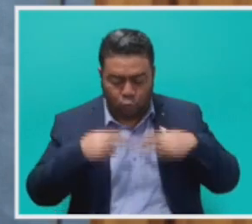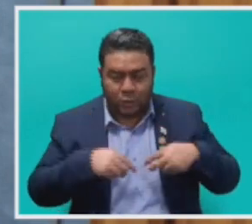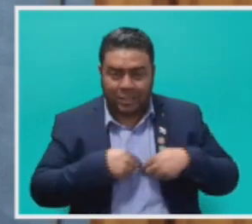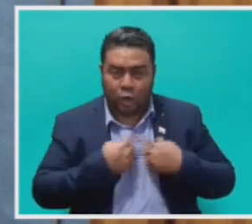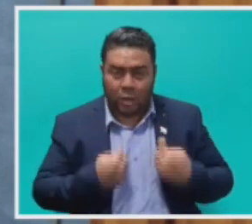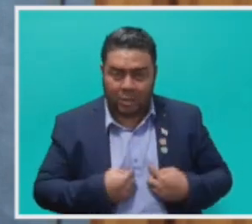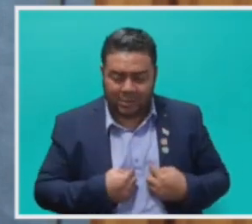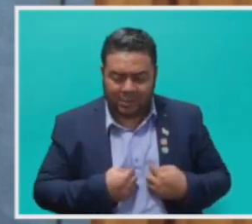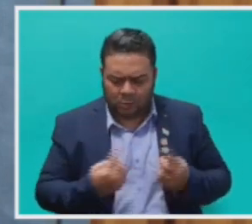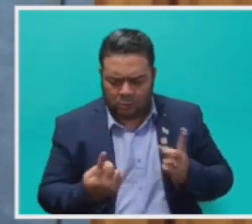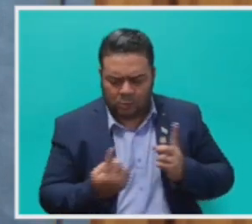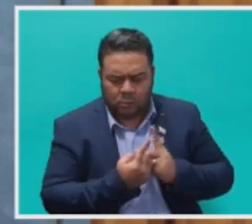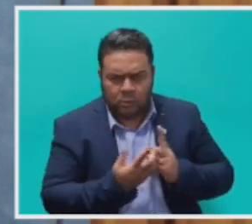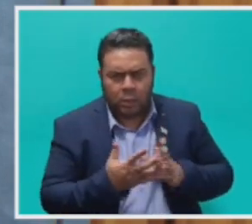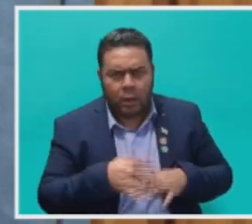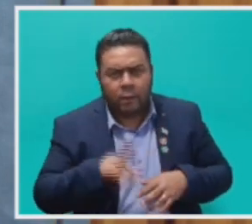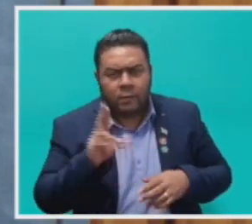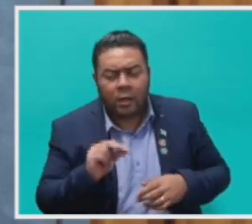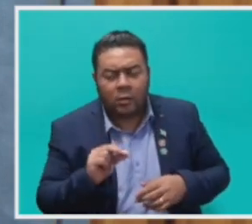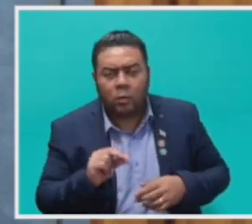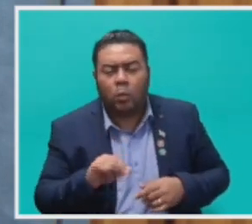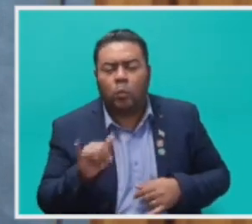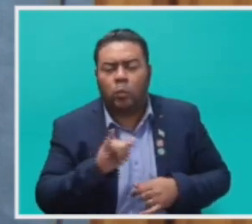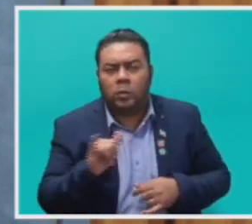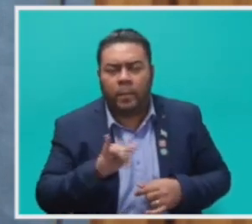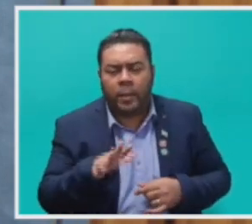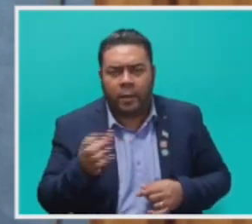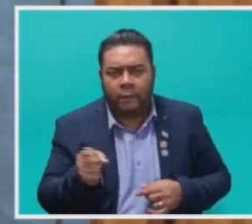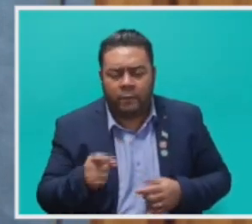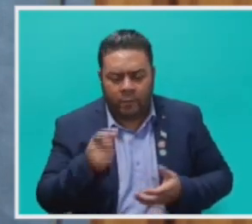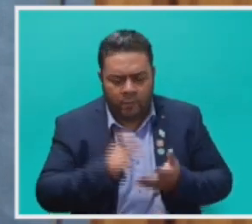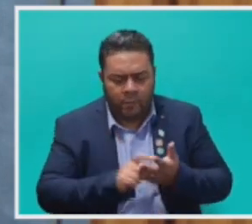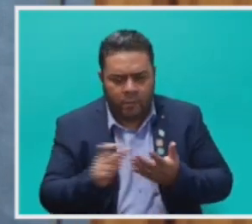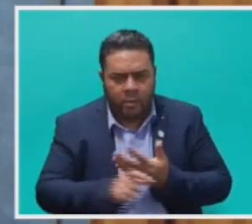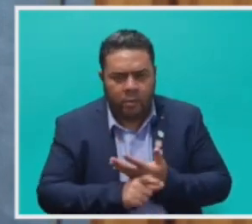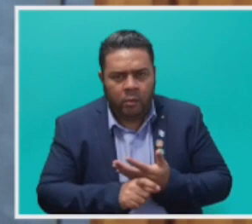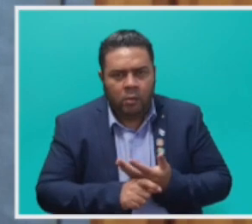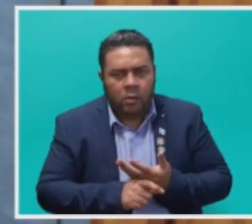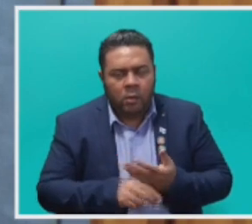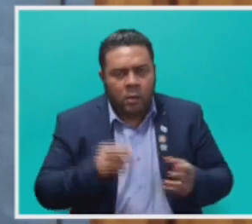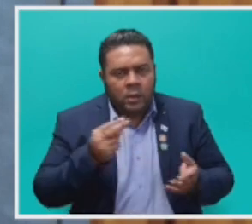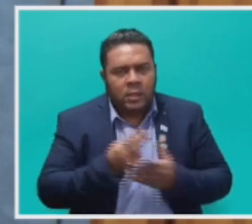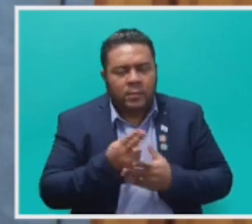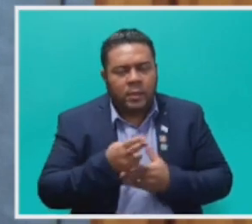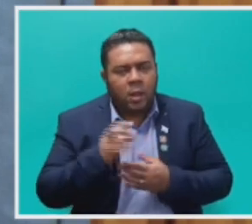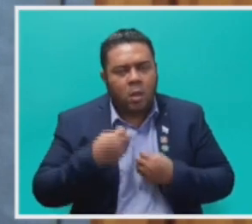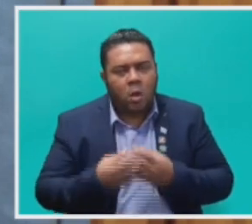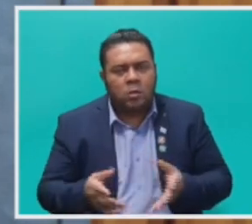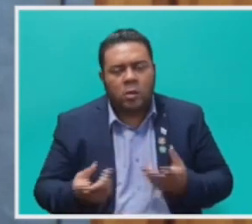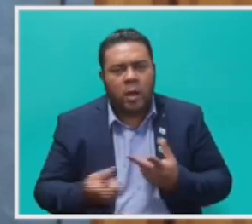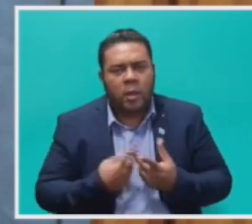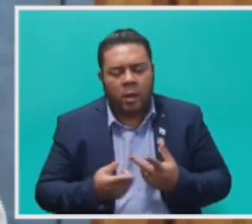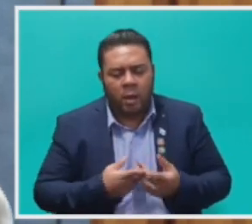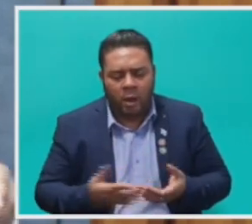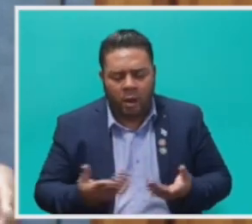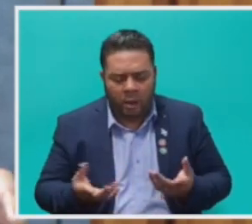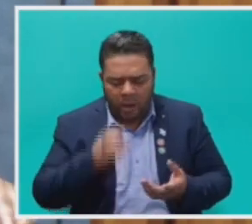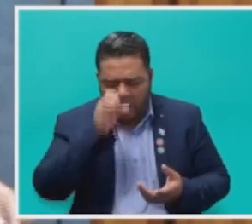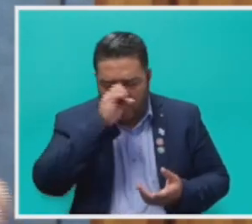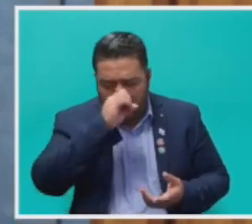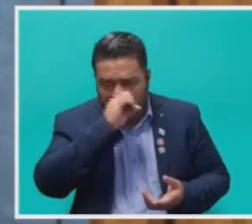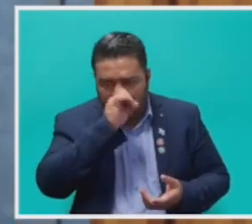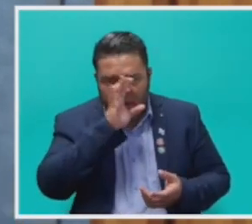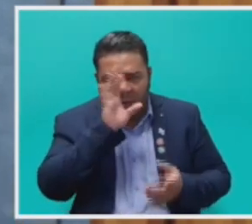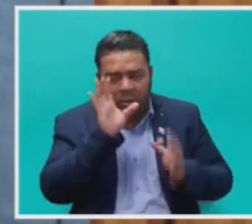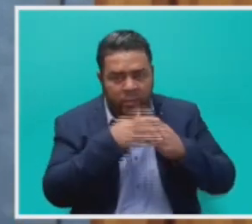confront the things that we have done, which may have caused deep loss or hurt to others, people of other ethnic groups, but